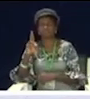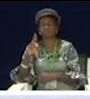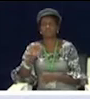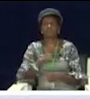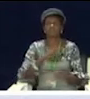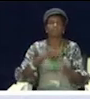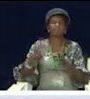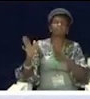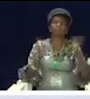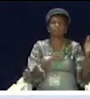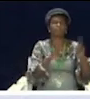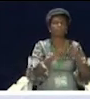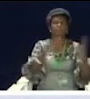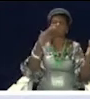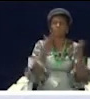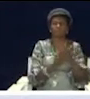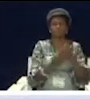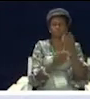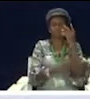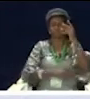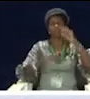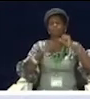Prepared very good pandedia,